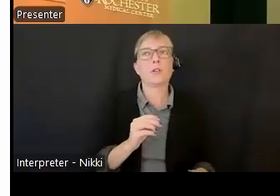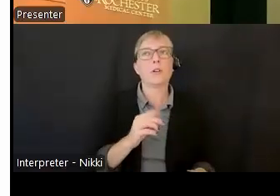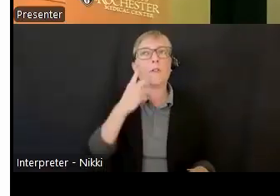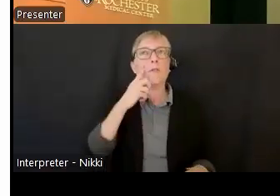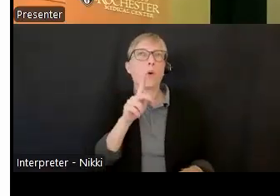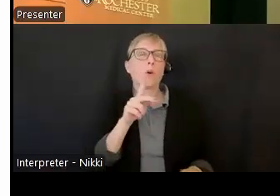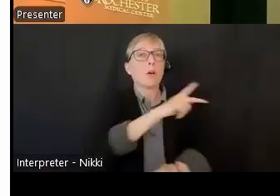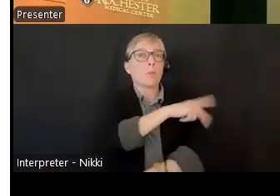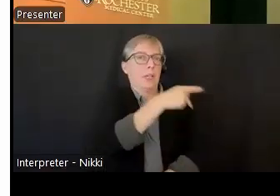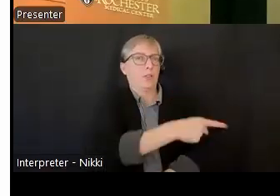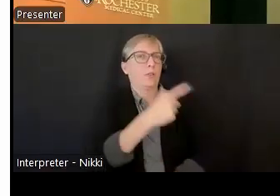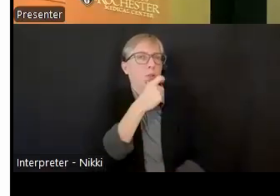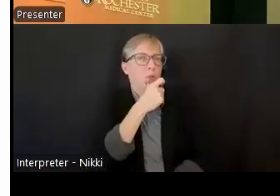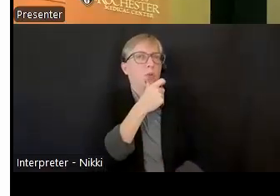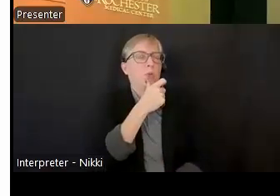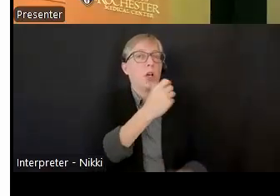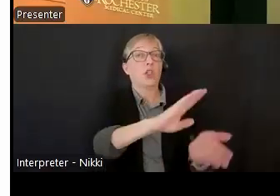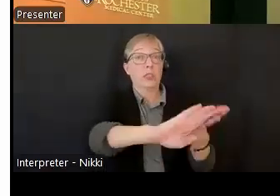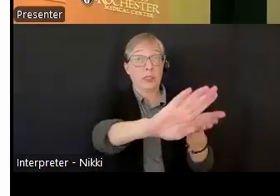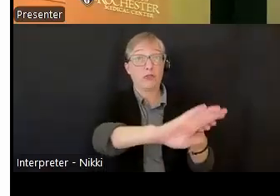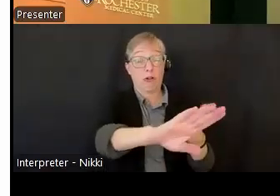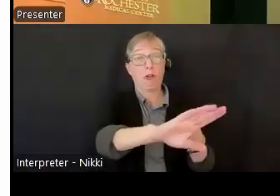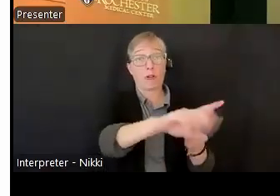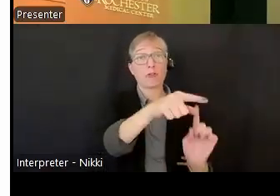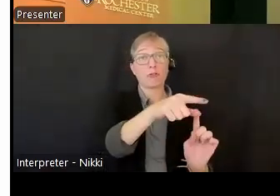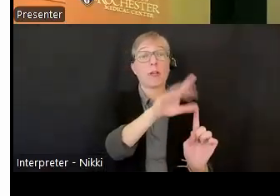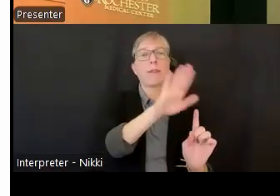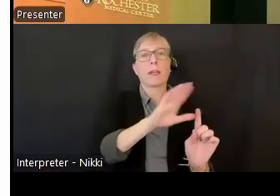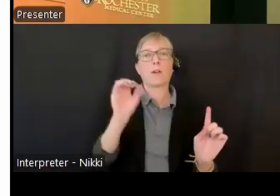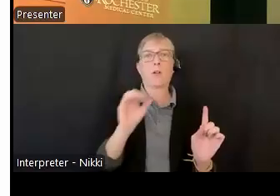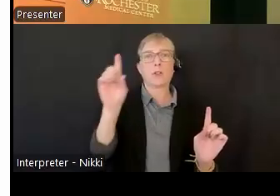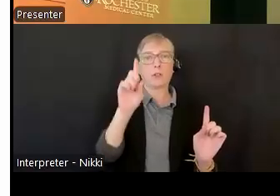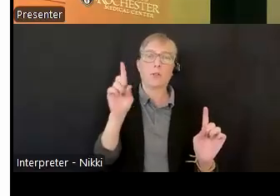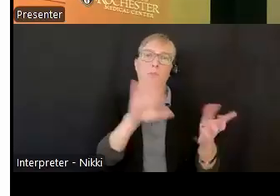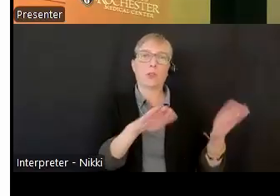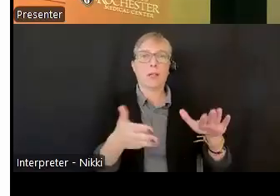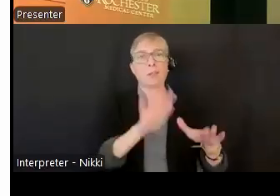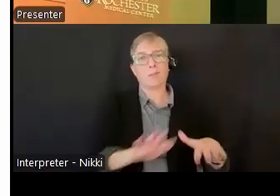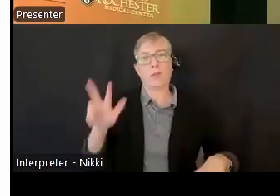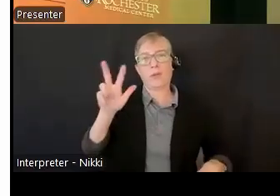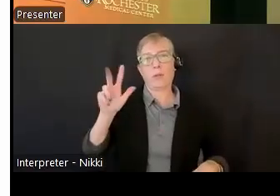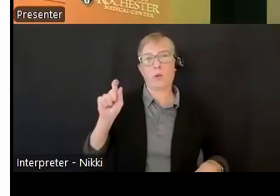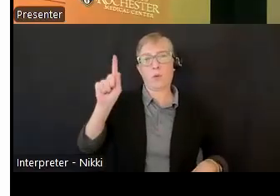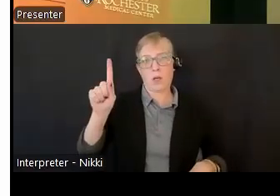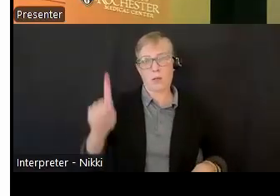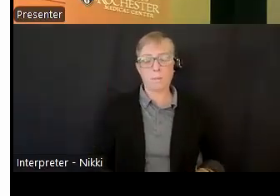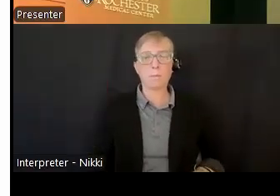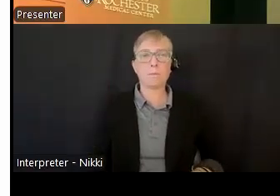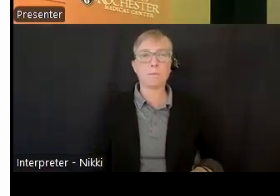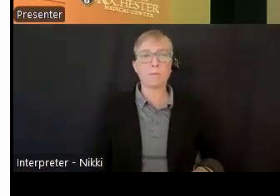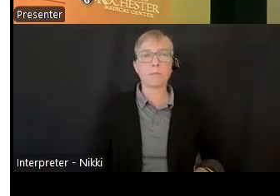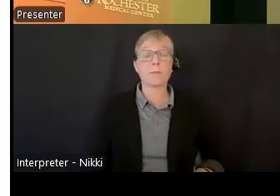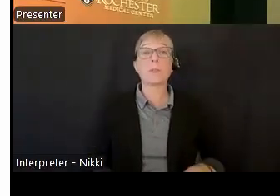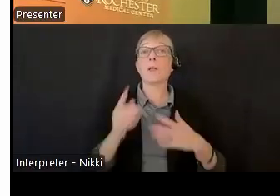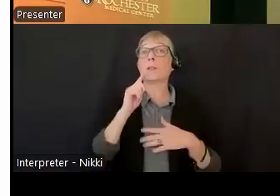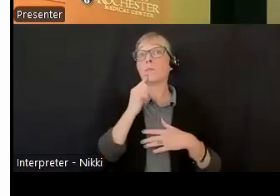patients who are discharged, their overdose mortality is about 3.1. The real significant difference